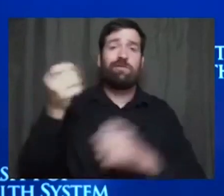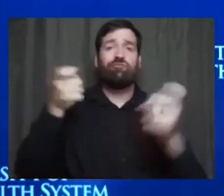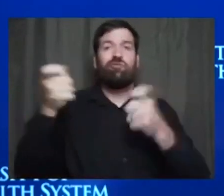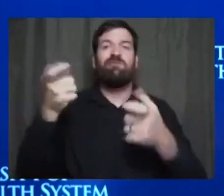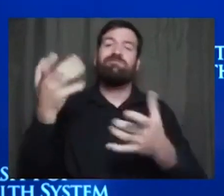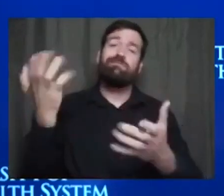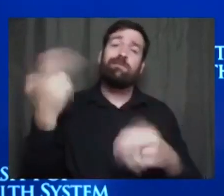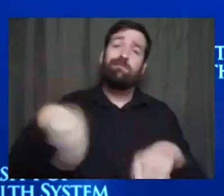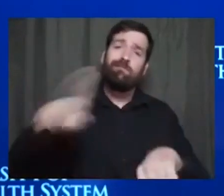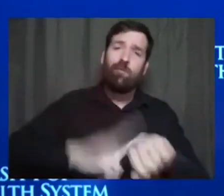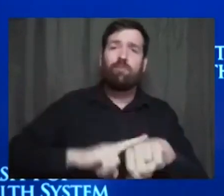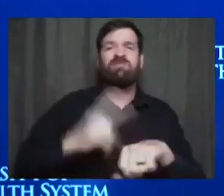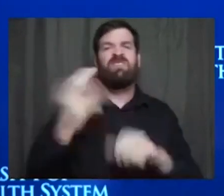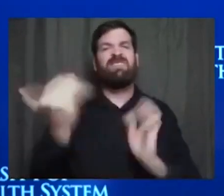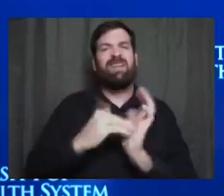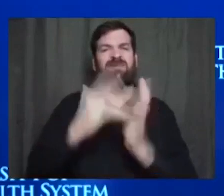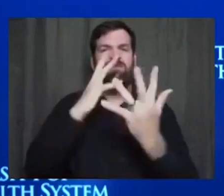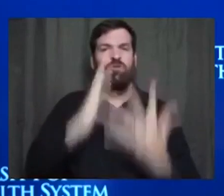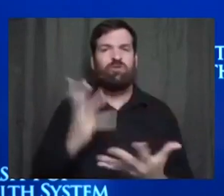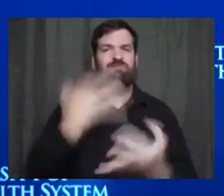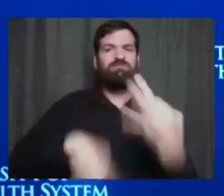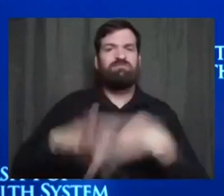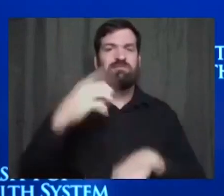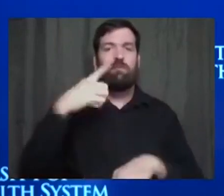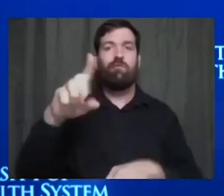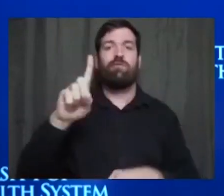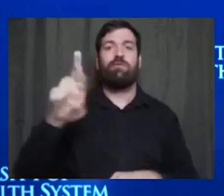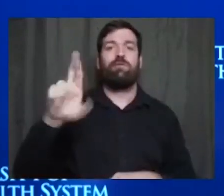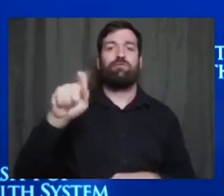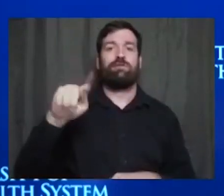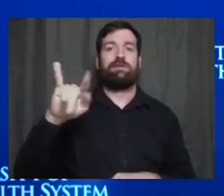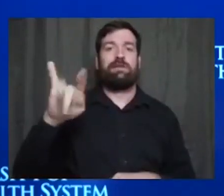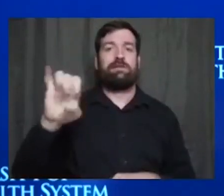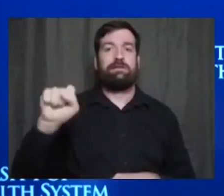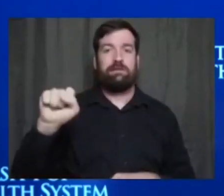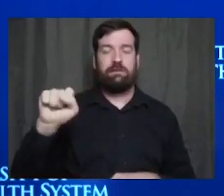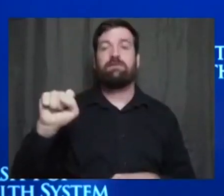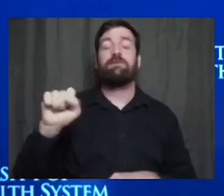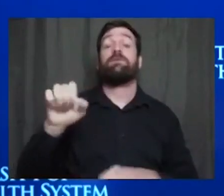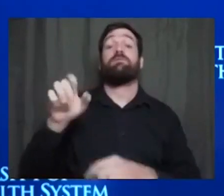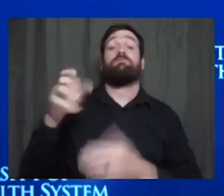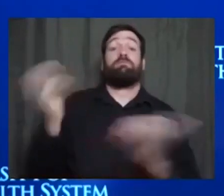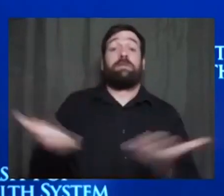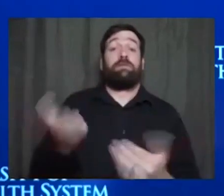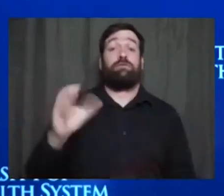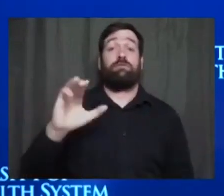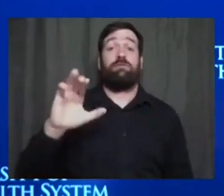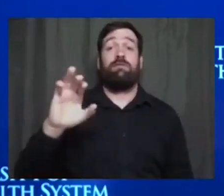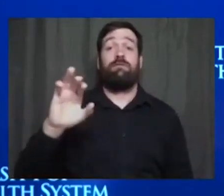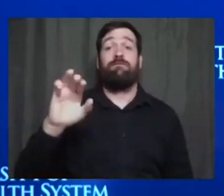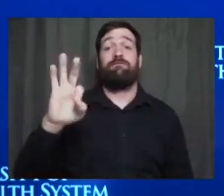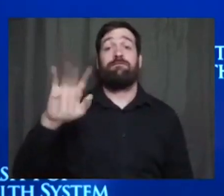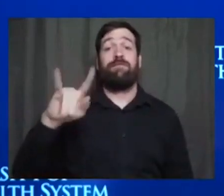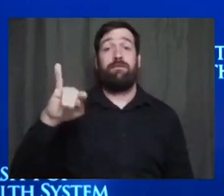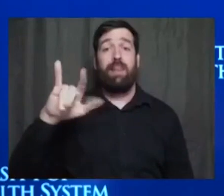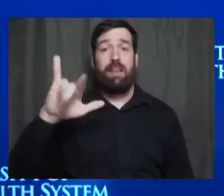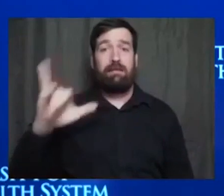Stites. We are coming to you from the Dolph Simons Jr. Family Broadcast Studio, and we have a packed Friday this